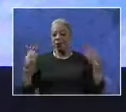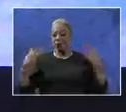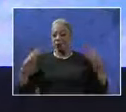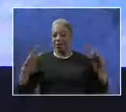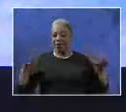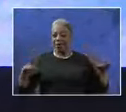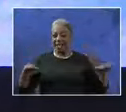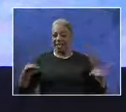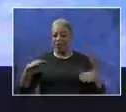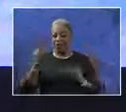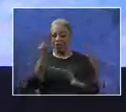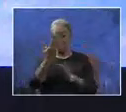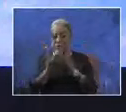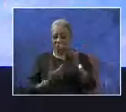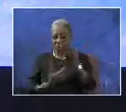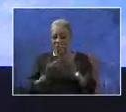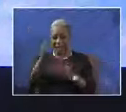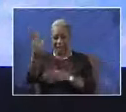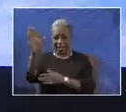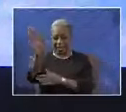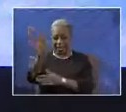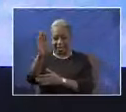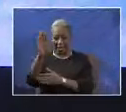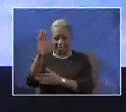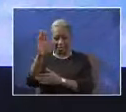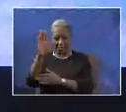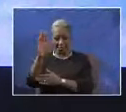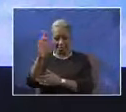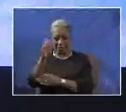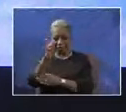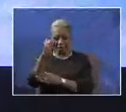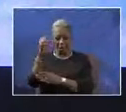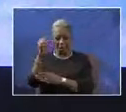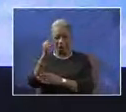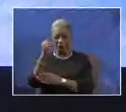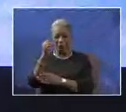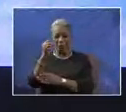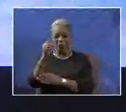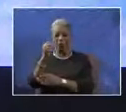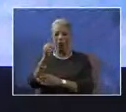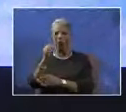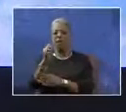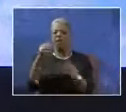If you got to get this. We're told, if go back,